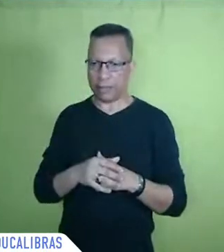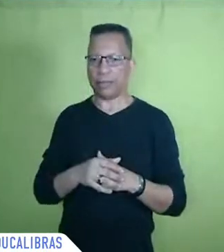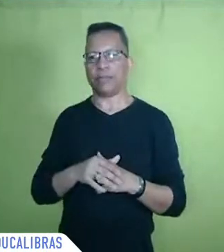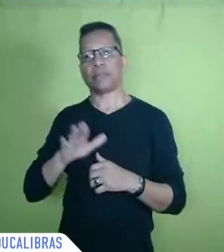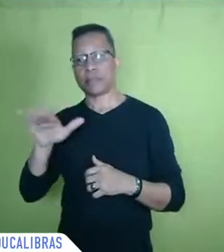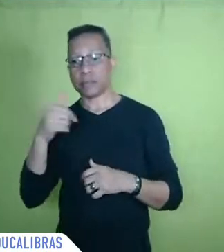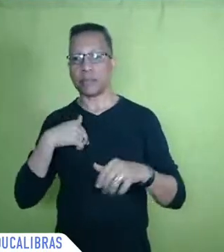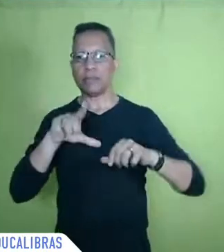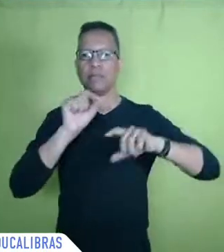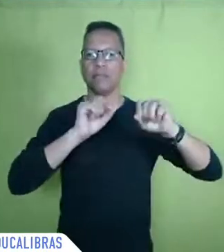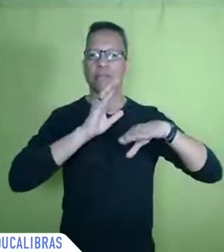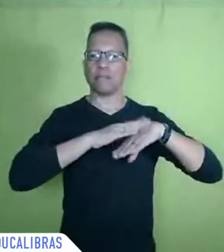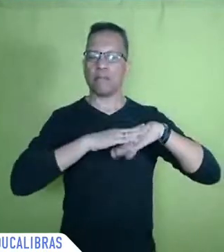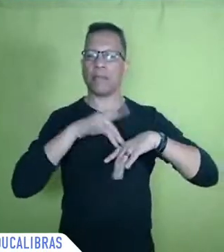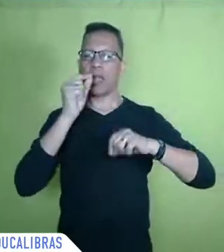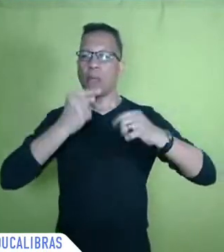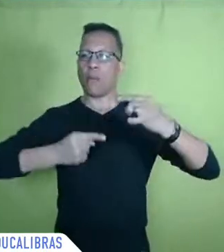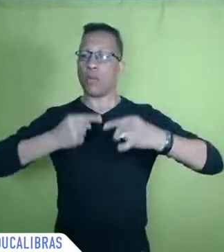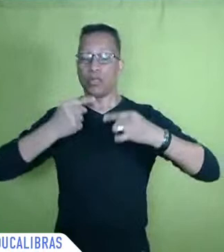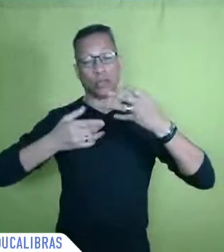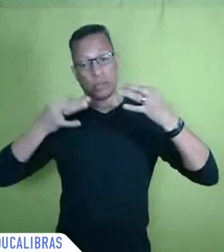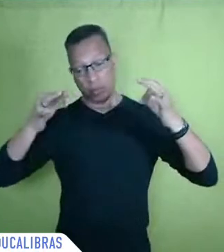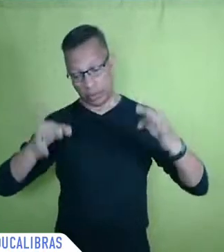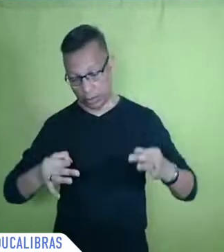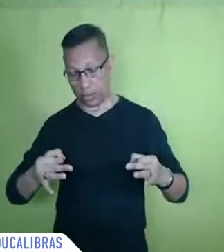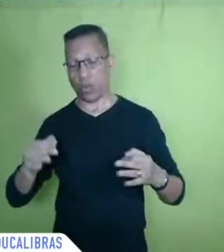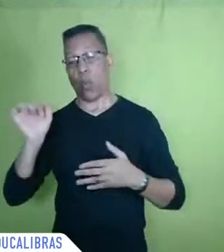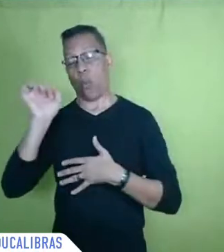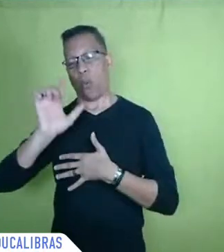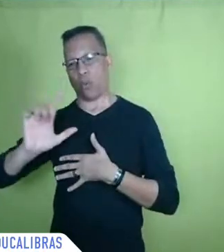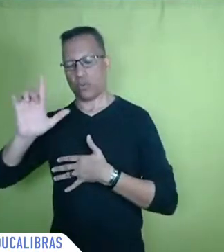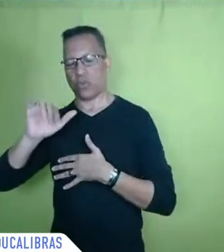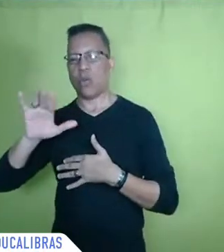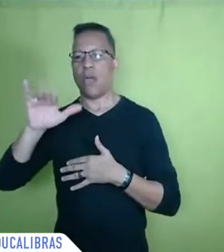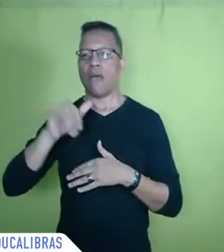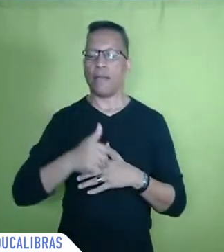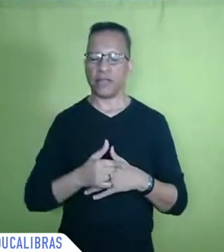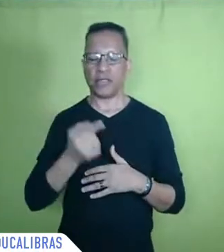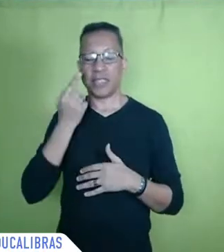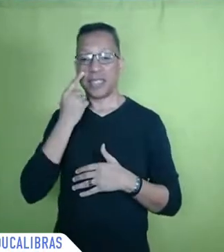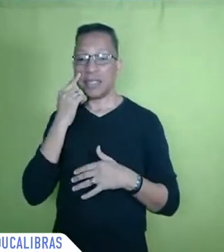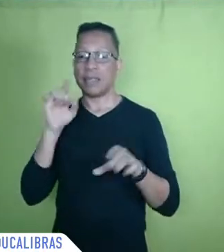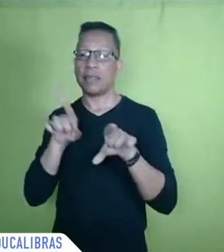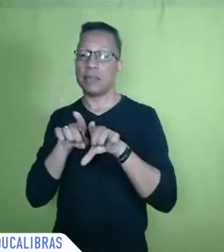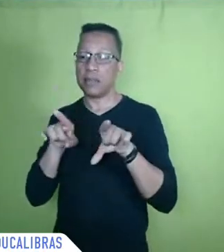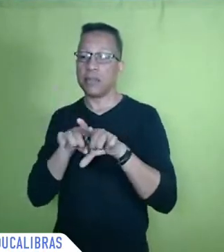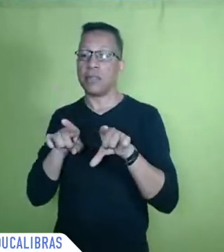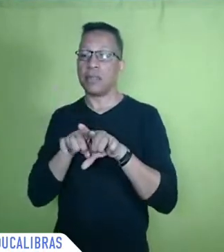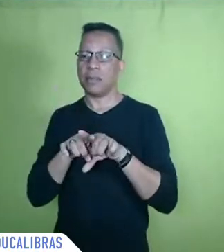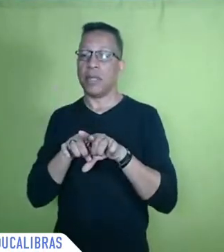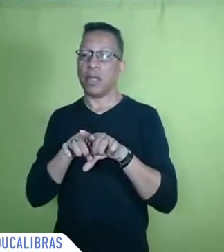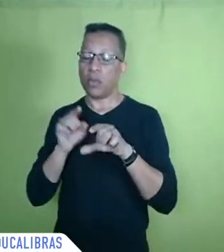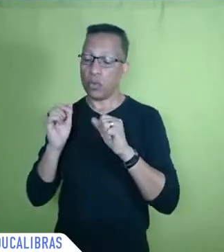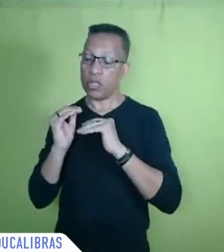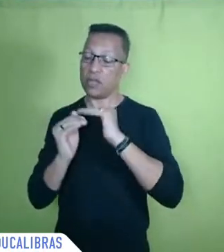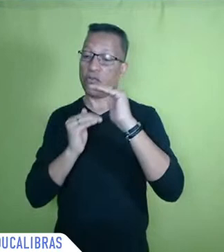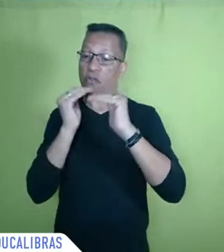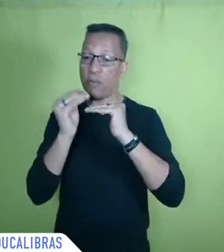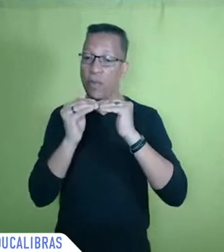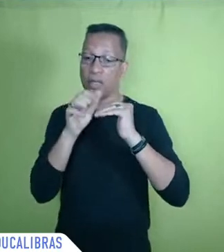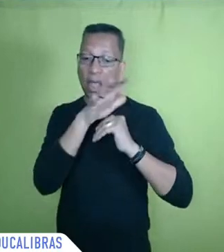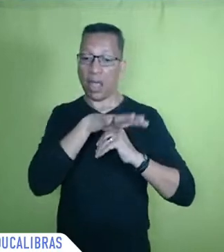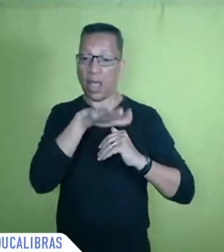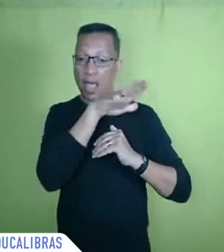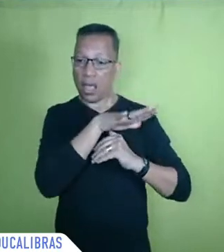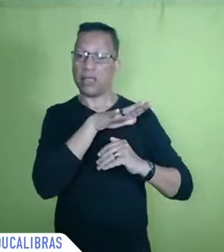got, the developmentalist industrialization side, and you've got, say, more fiscal-oriented policies, particularly tax policies, which